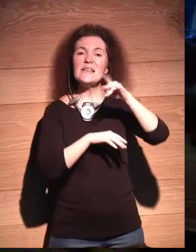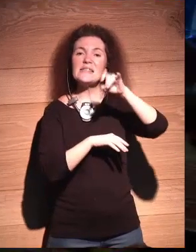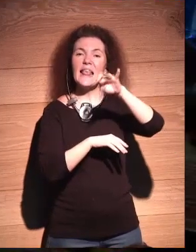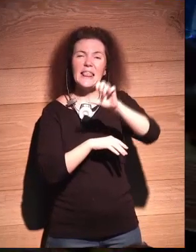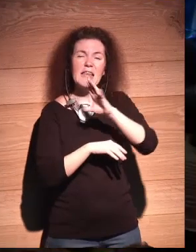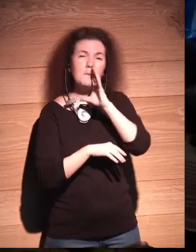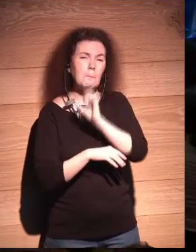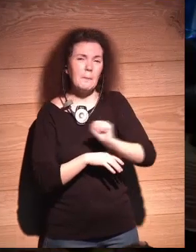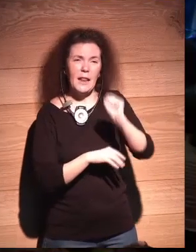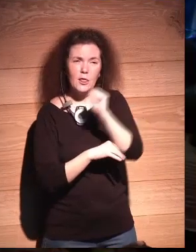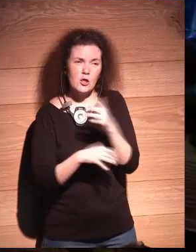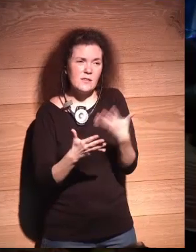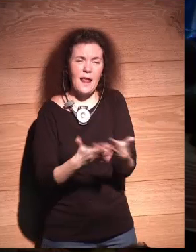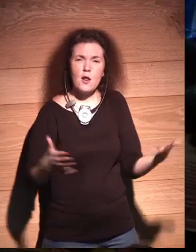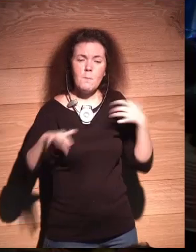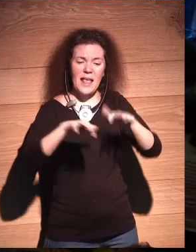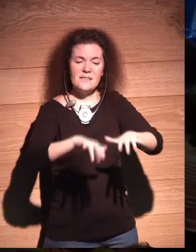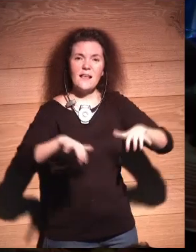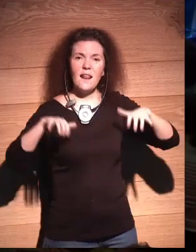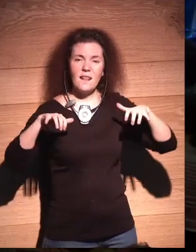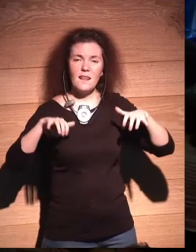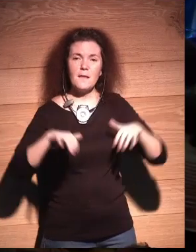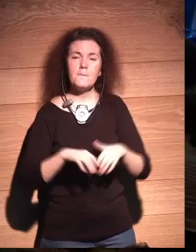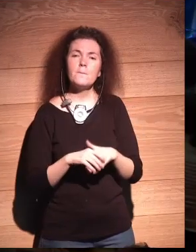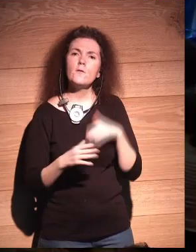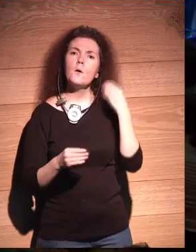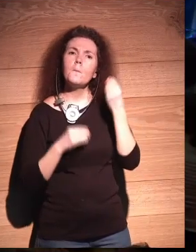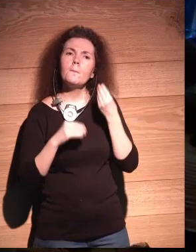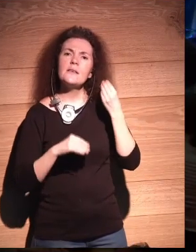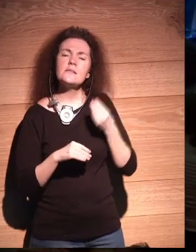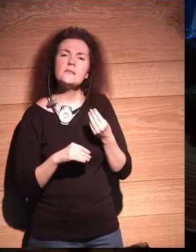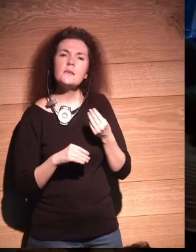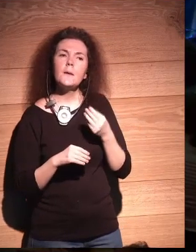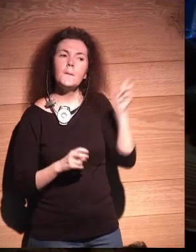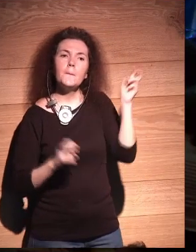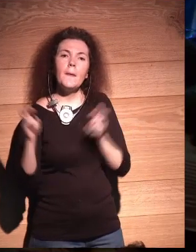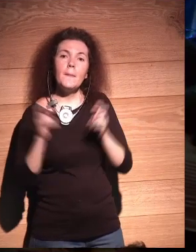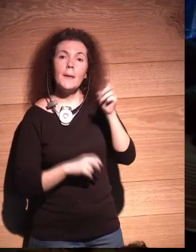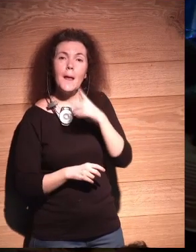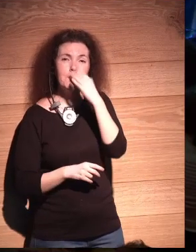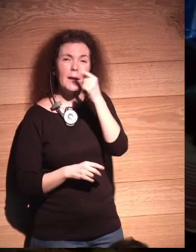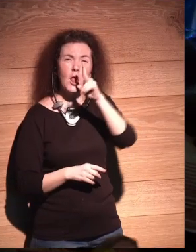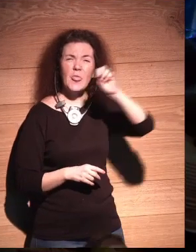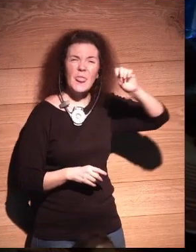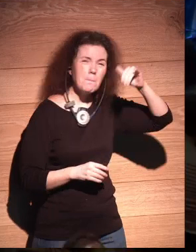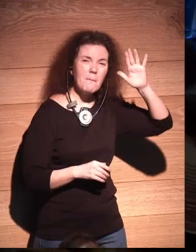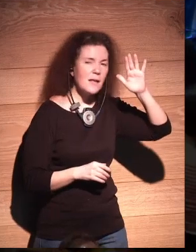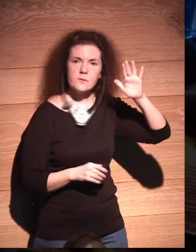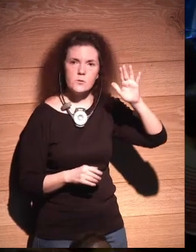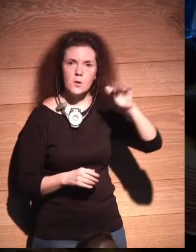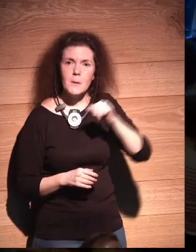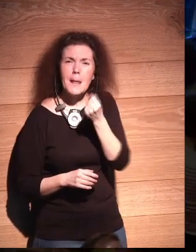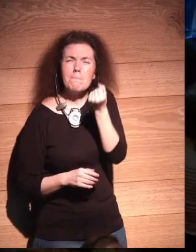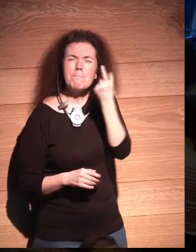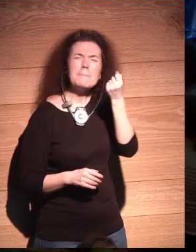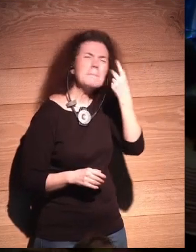steps. And I thought, a few hundred dogs would come. Thousands of dogs came, thousands. And